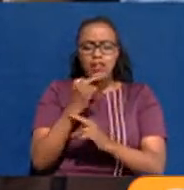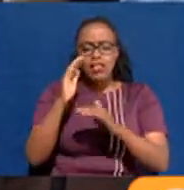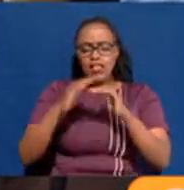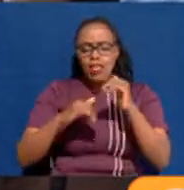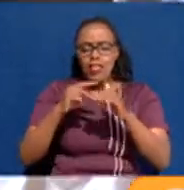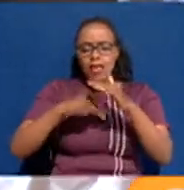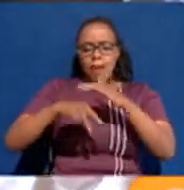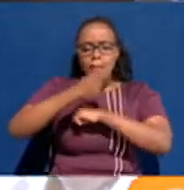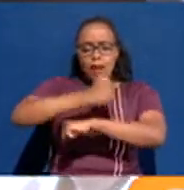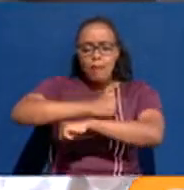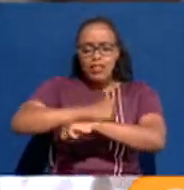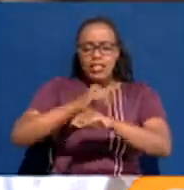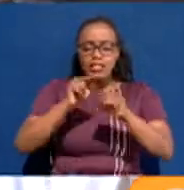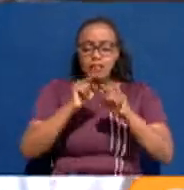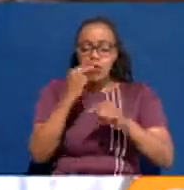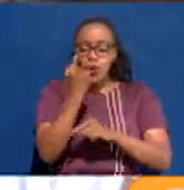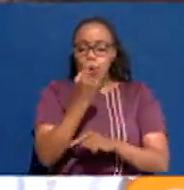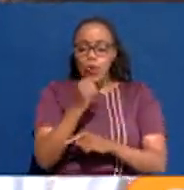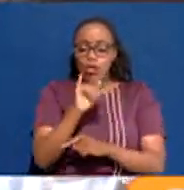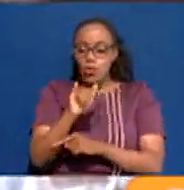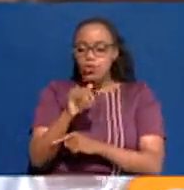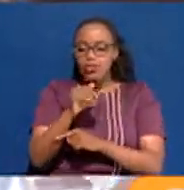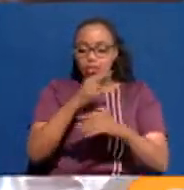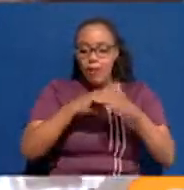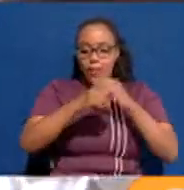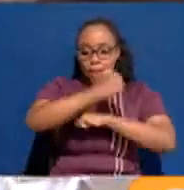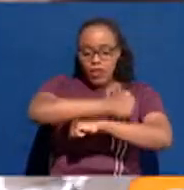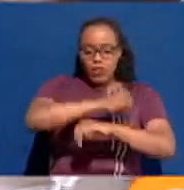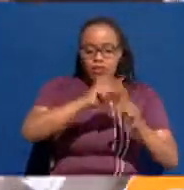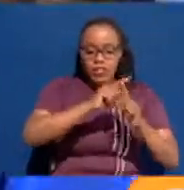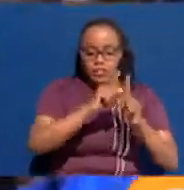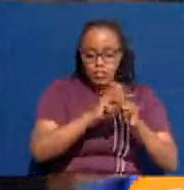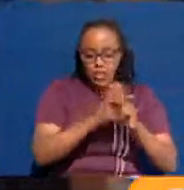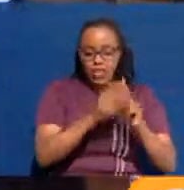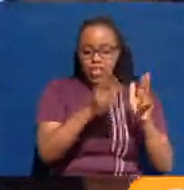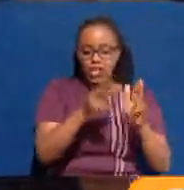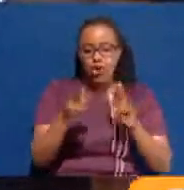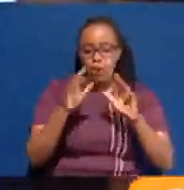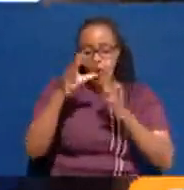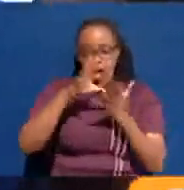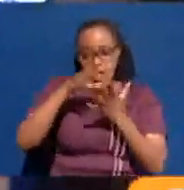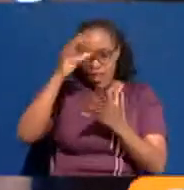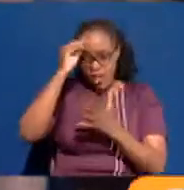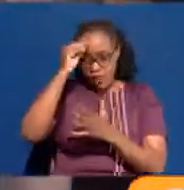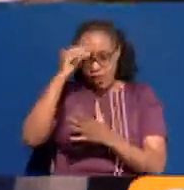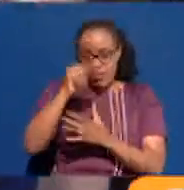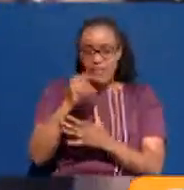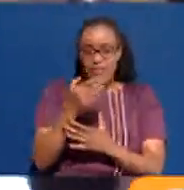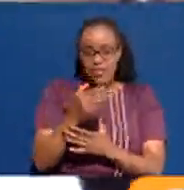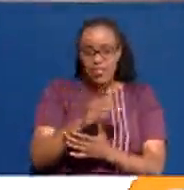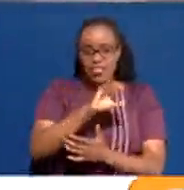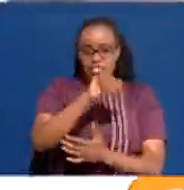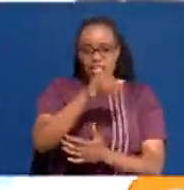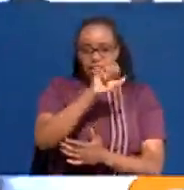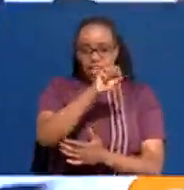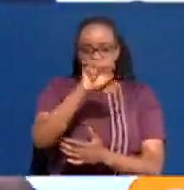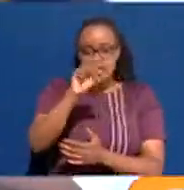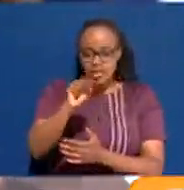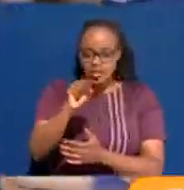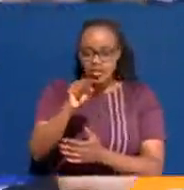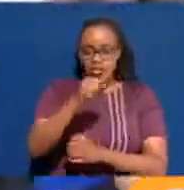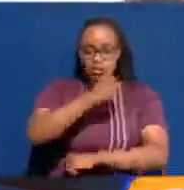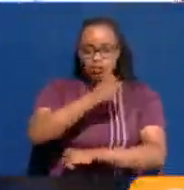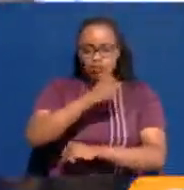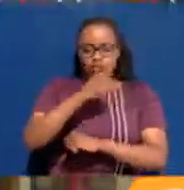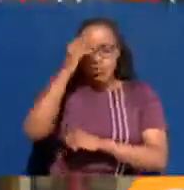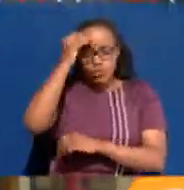school, save for the fact that while those in primary school have started on their schooling, these JSS students have little to show for in